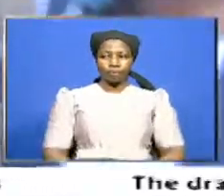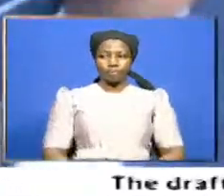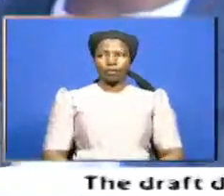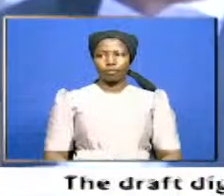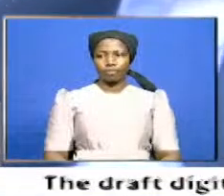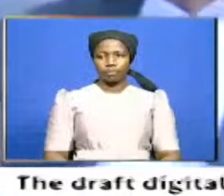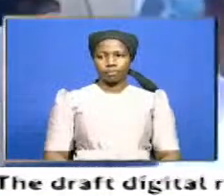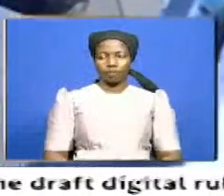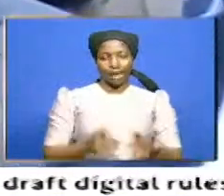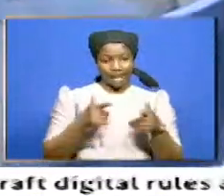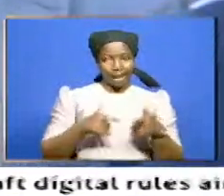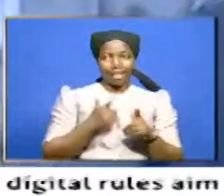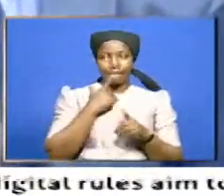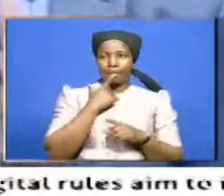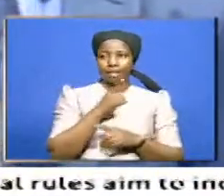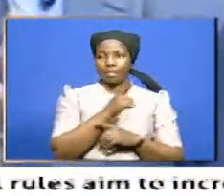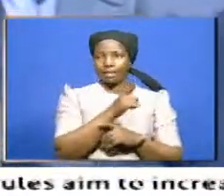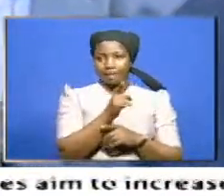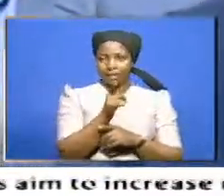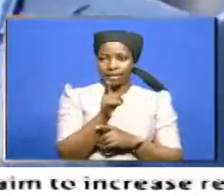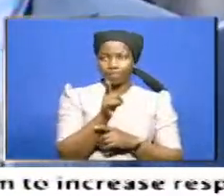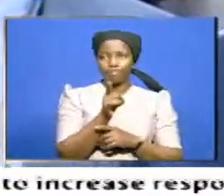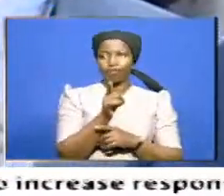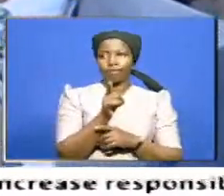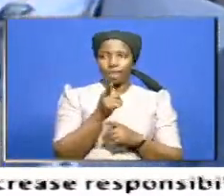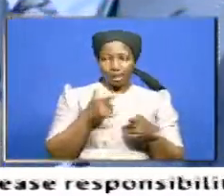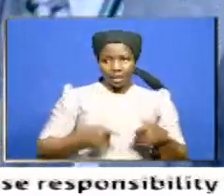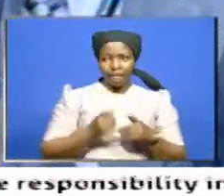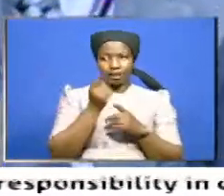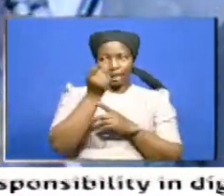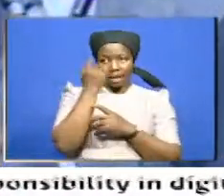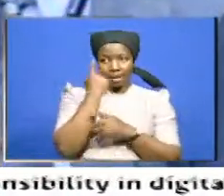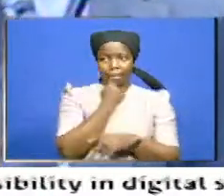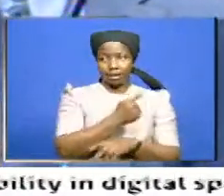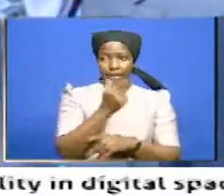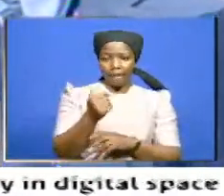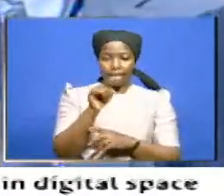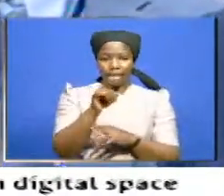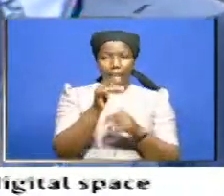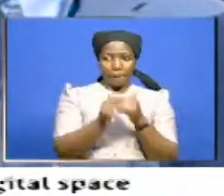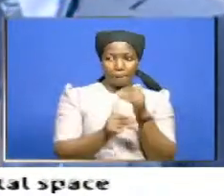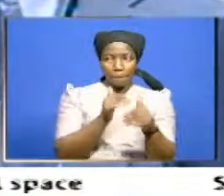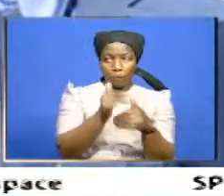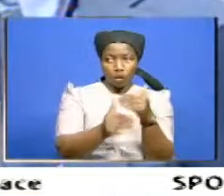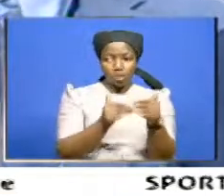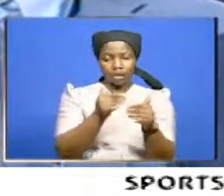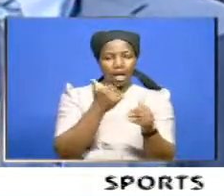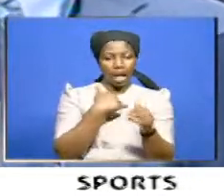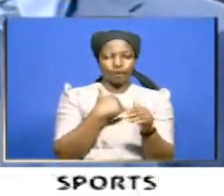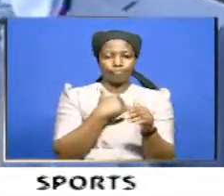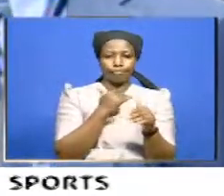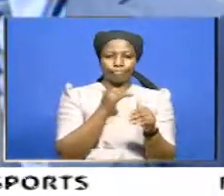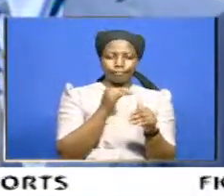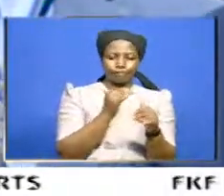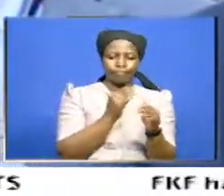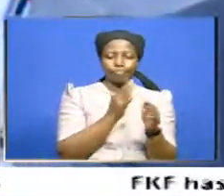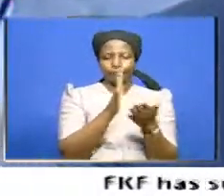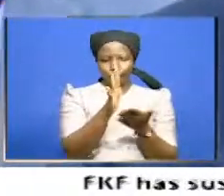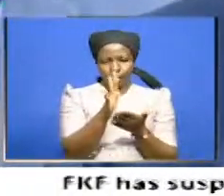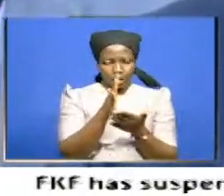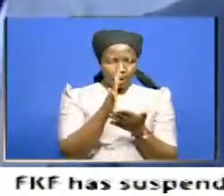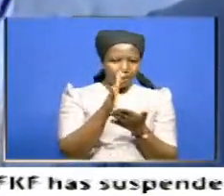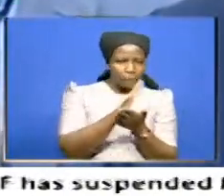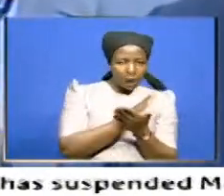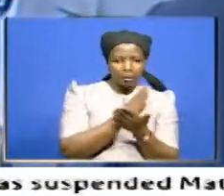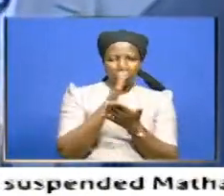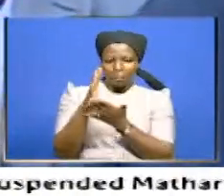Now, let me tell you this, and let's understand each other. This process has phases. The first phase